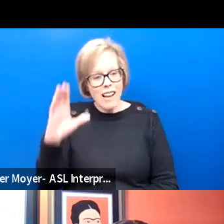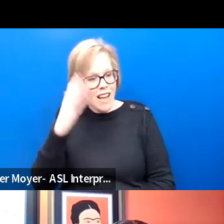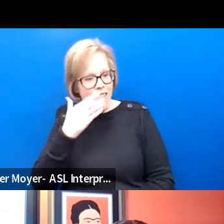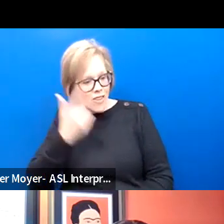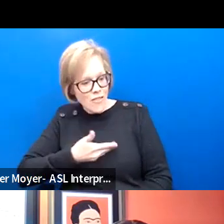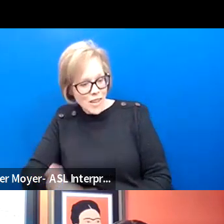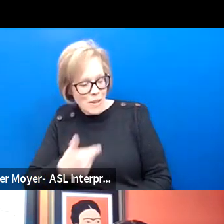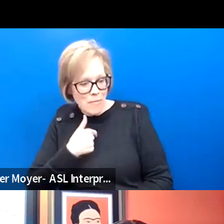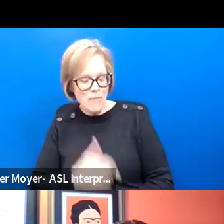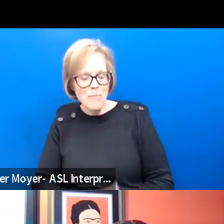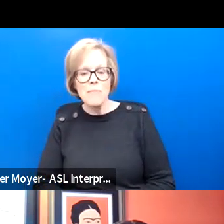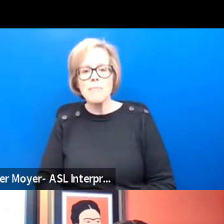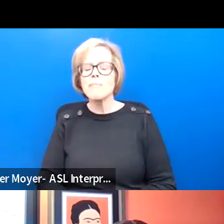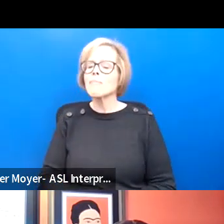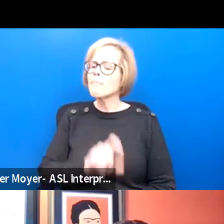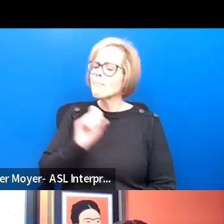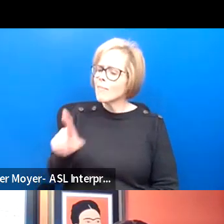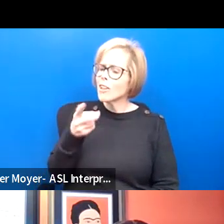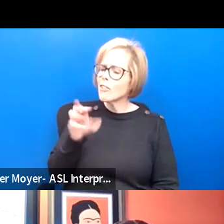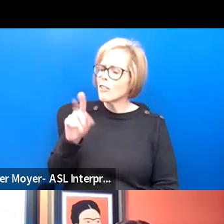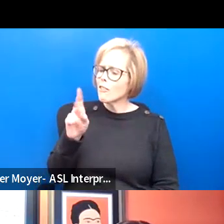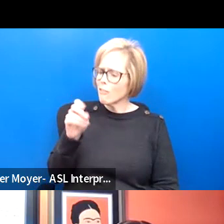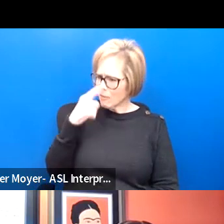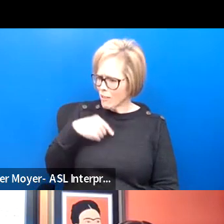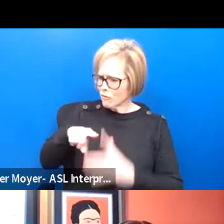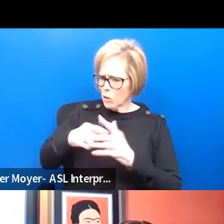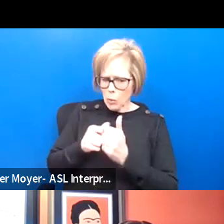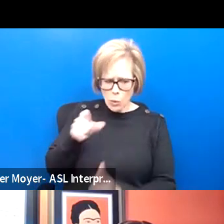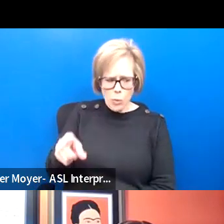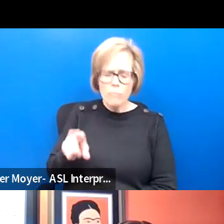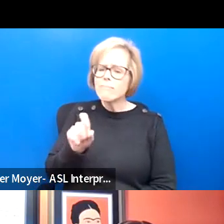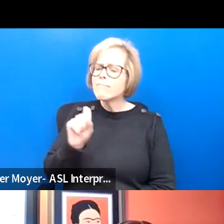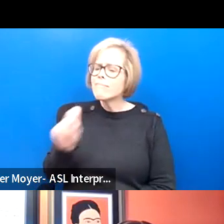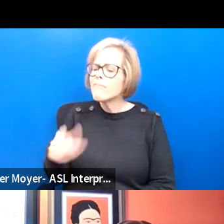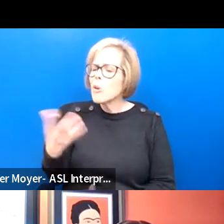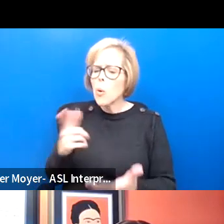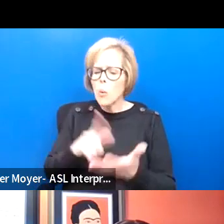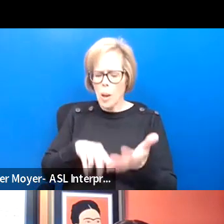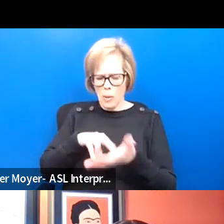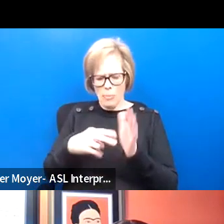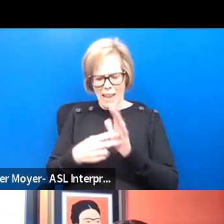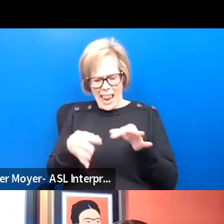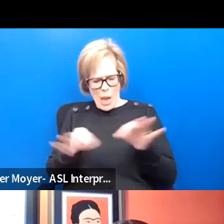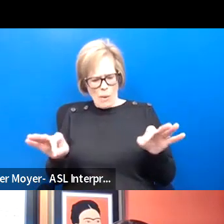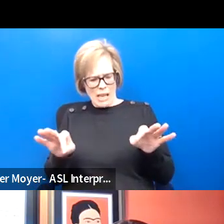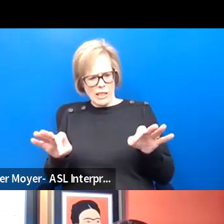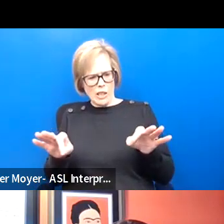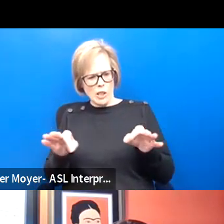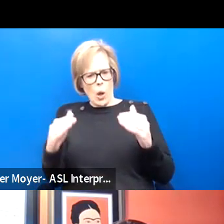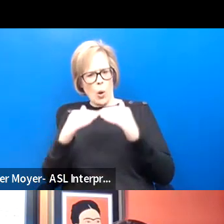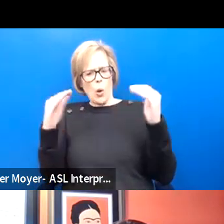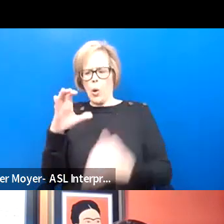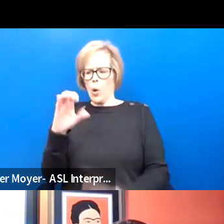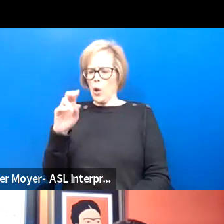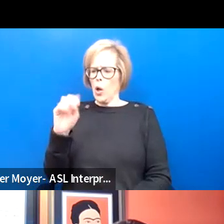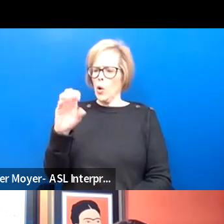me. Dr. Tucker, could I start off with you? What is language concordant care? It sounds like a fancy word, but